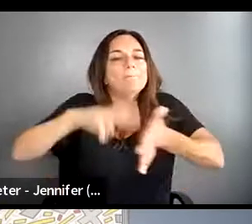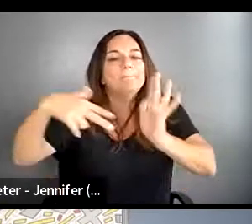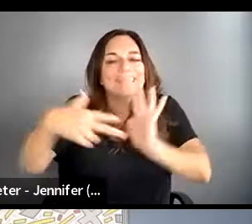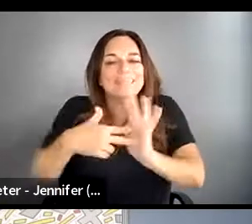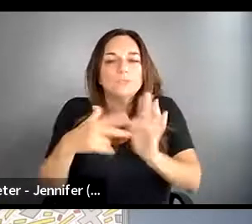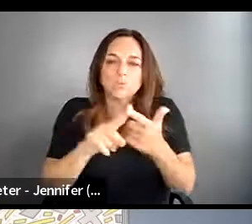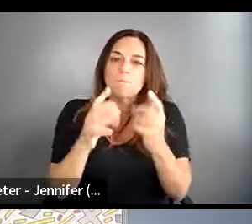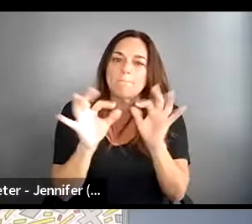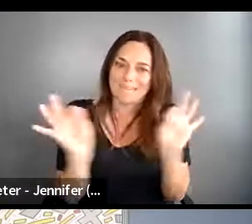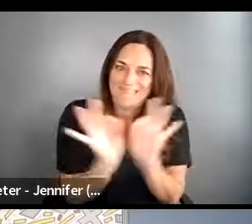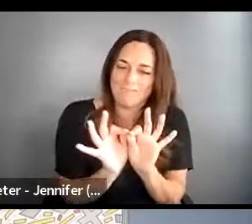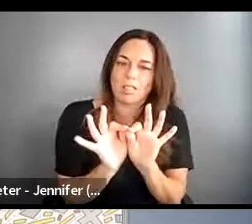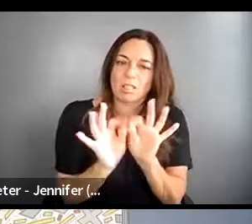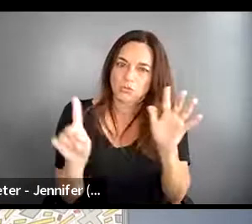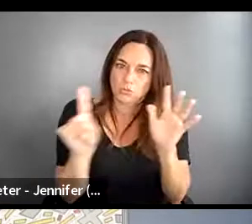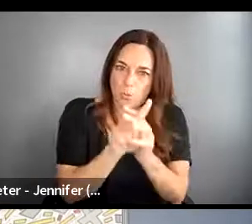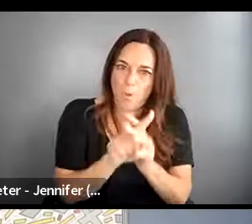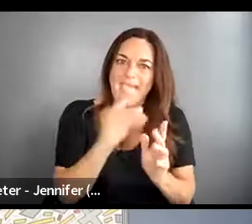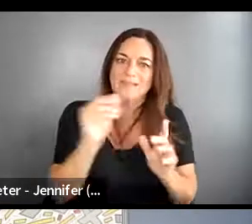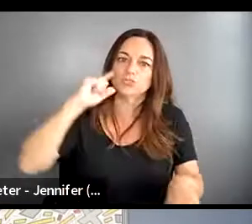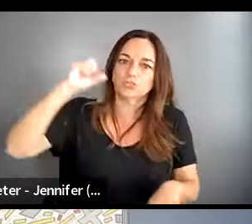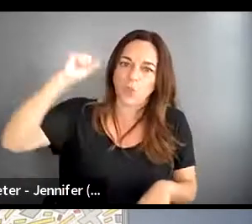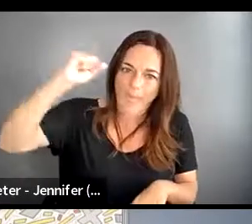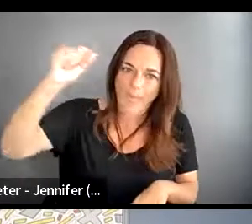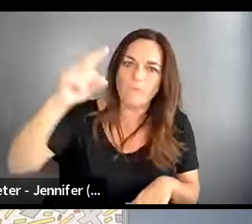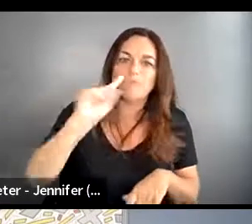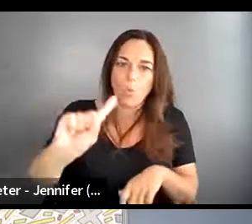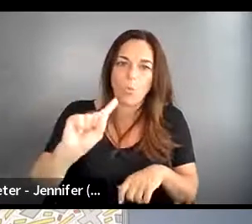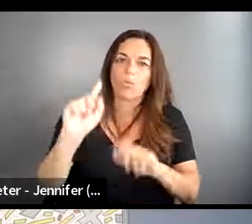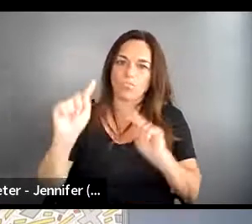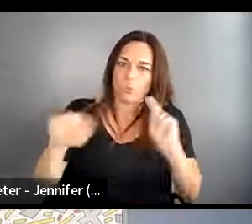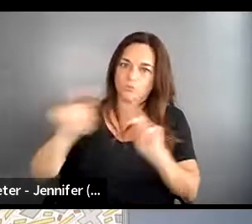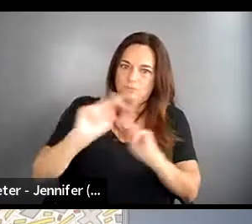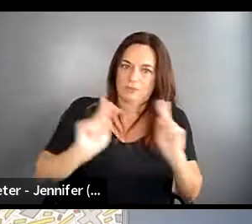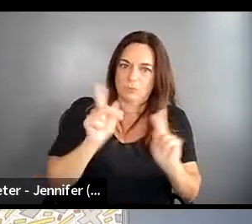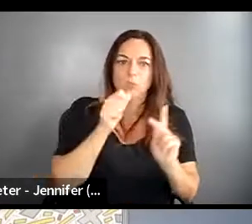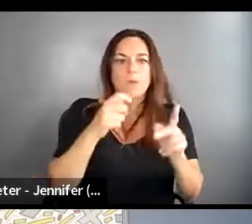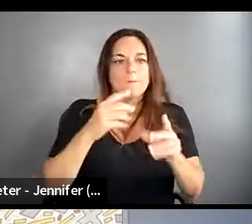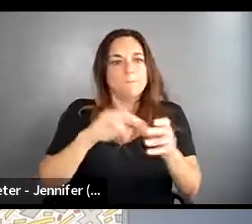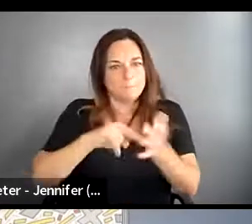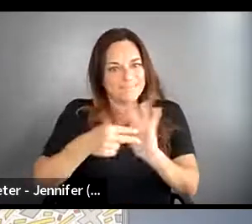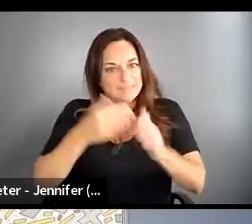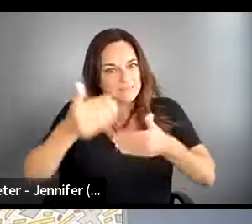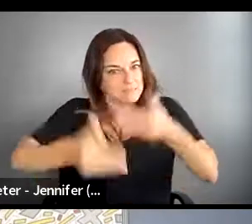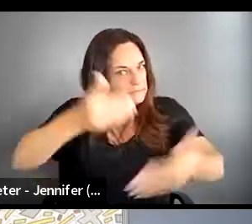and show out for community partners in a way that moves liberation forward.